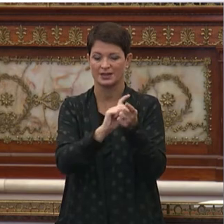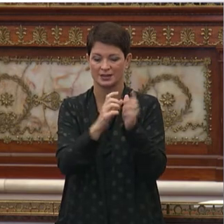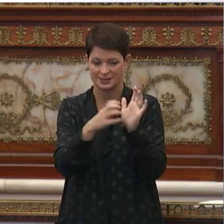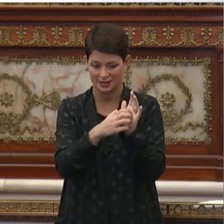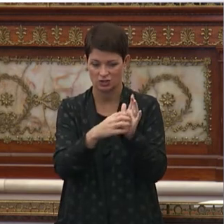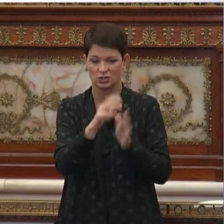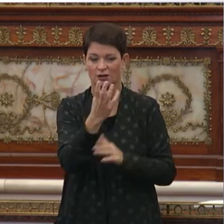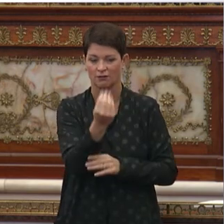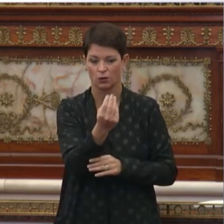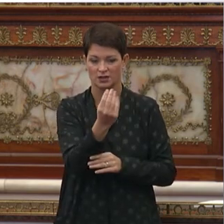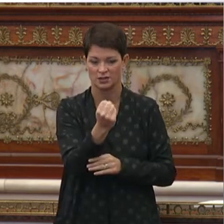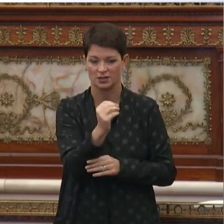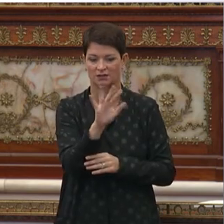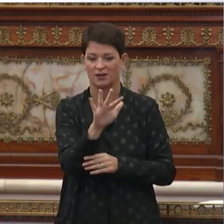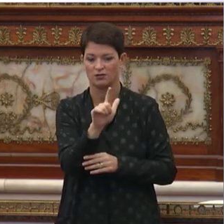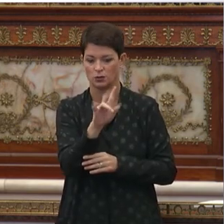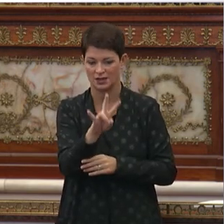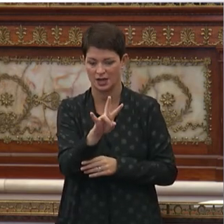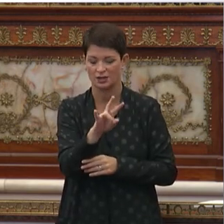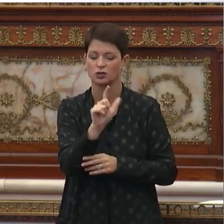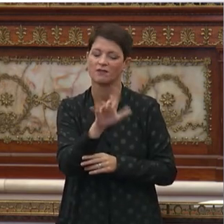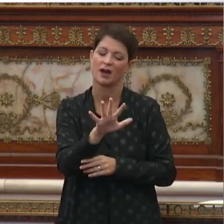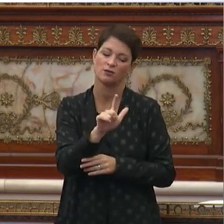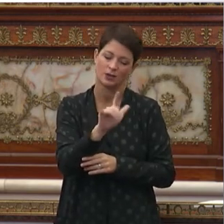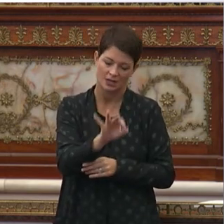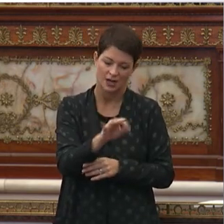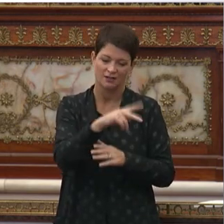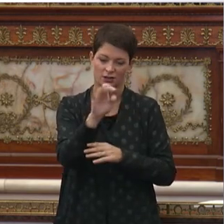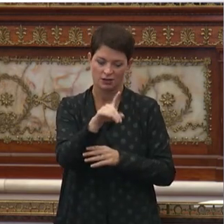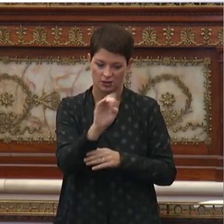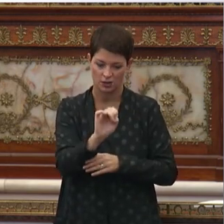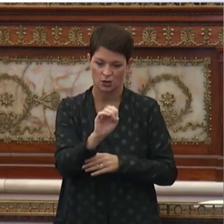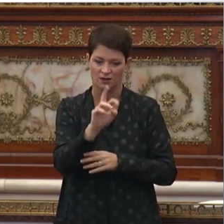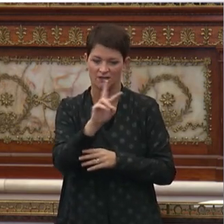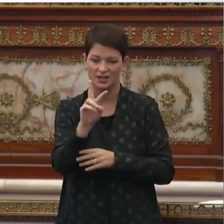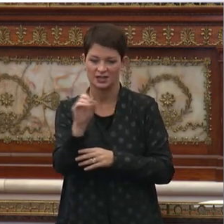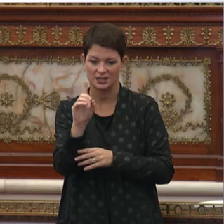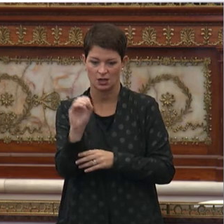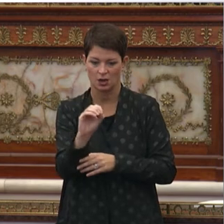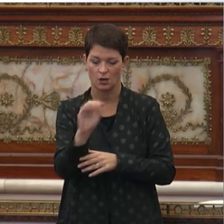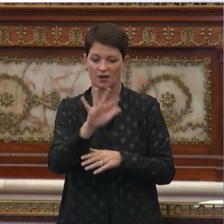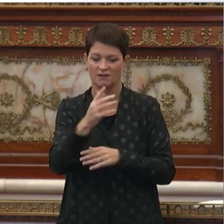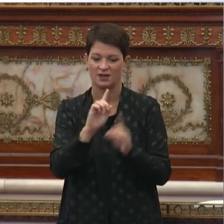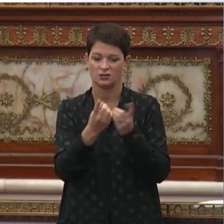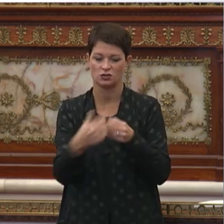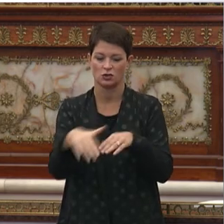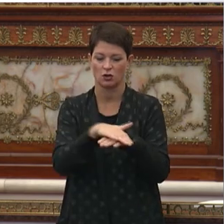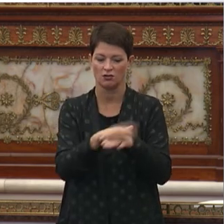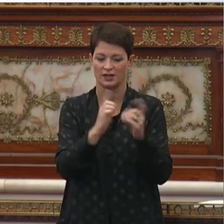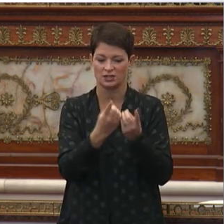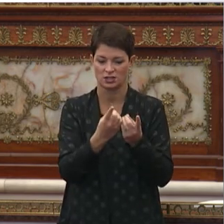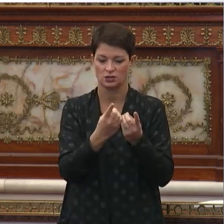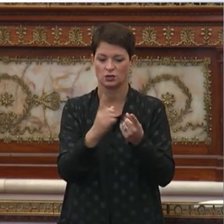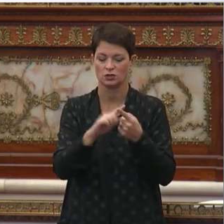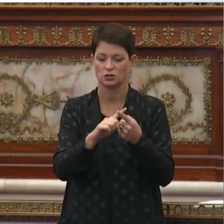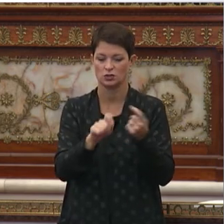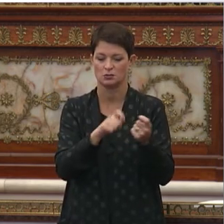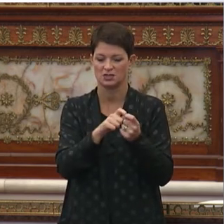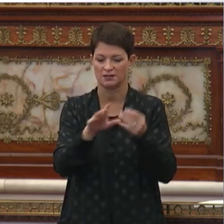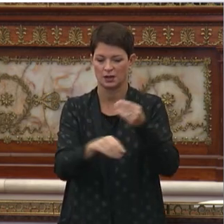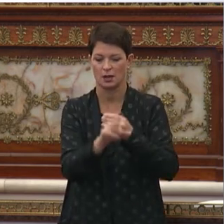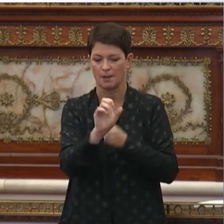section 14529 of the Philadelphia Code, entitled VDO, 5th District Overlay District, to prohibit certain